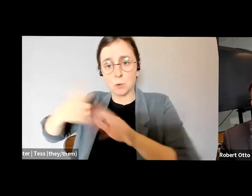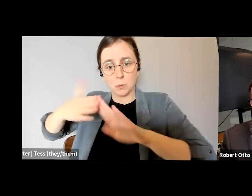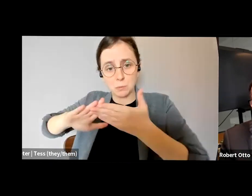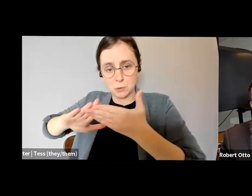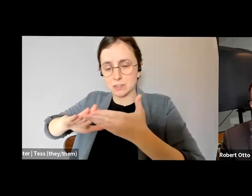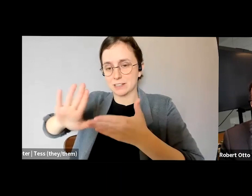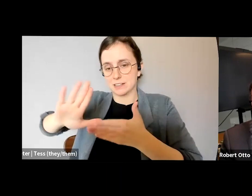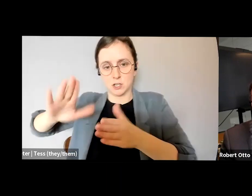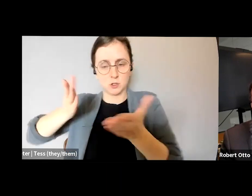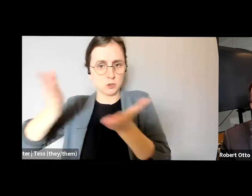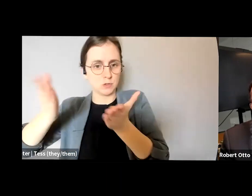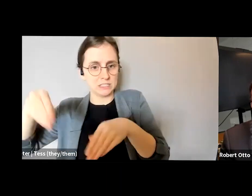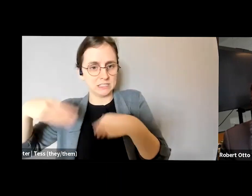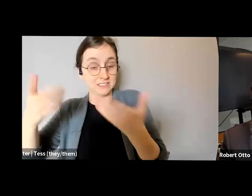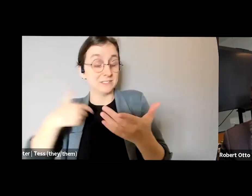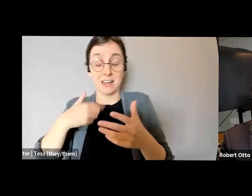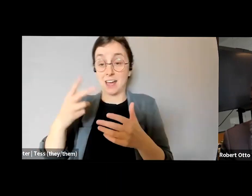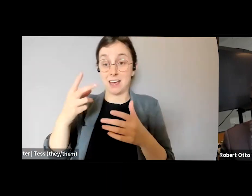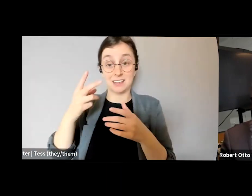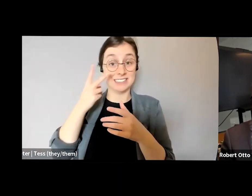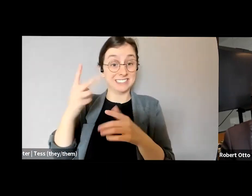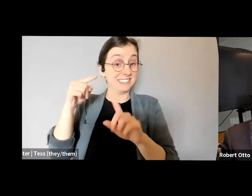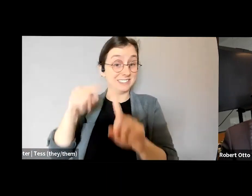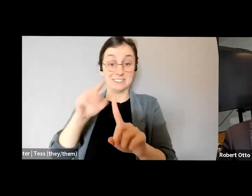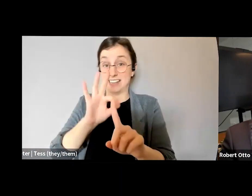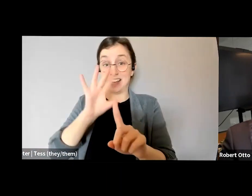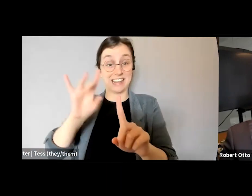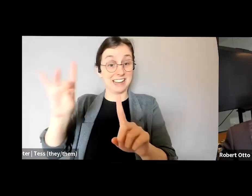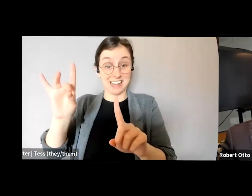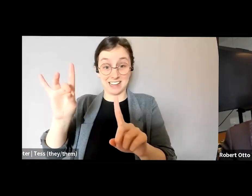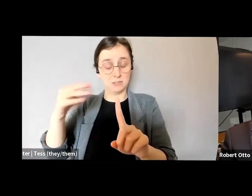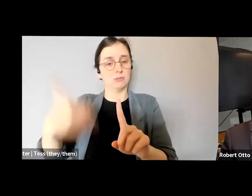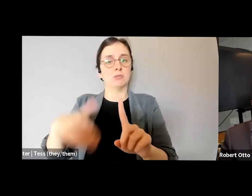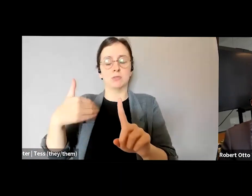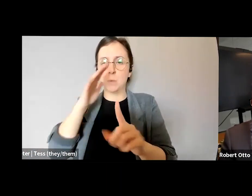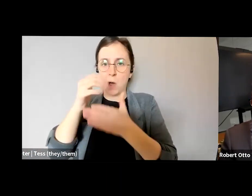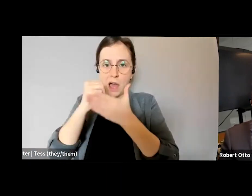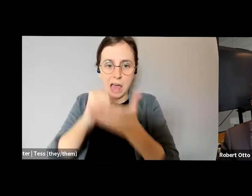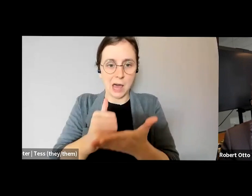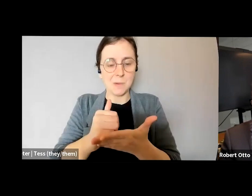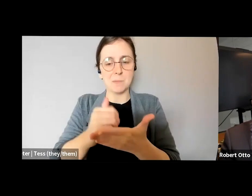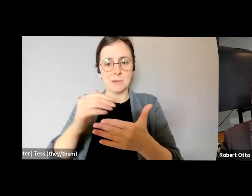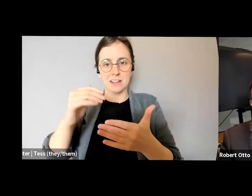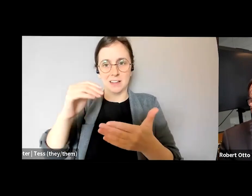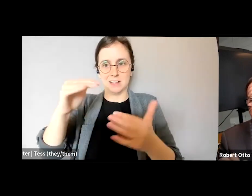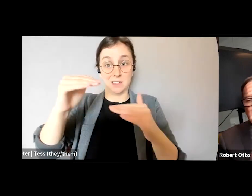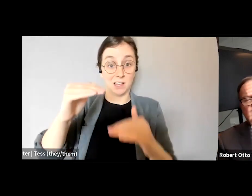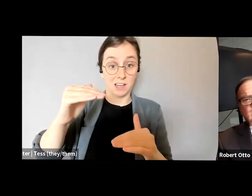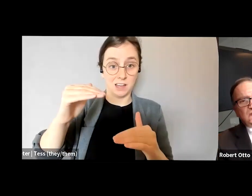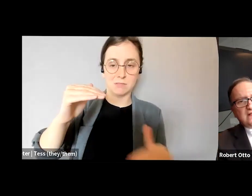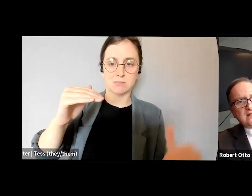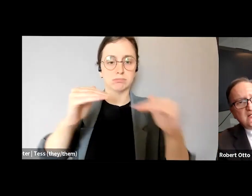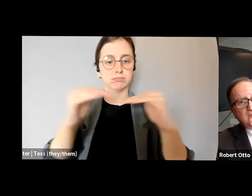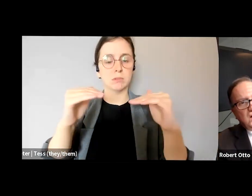see great opportunities through the 888 to reduce disparities by making services more available.